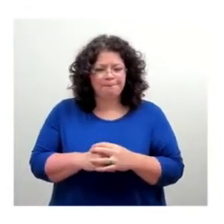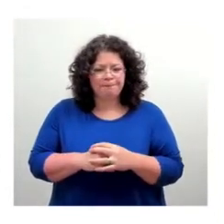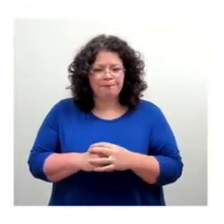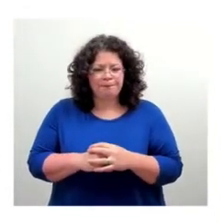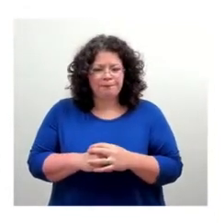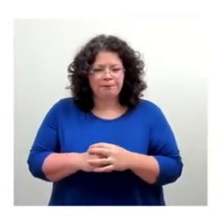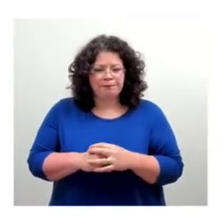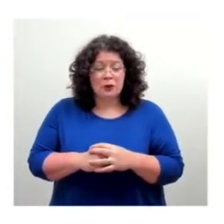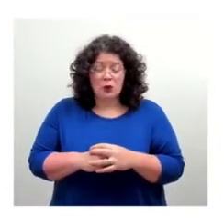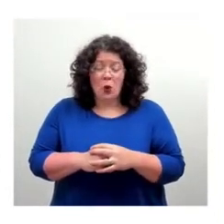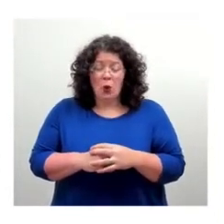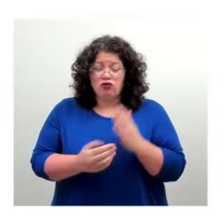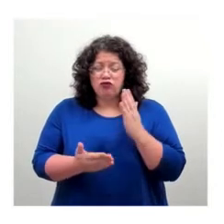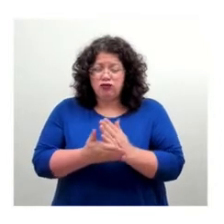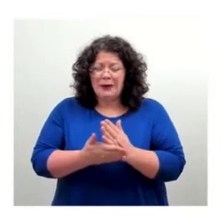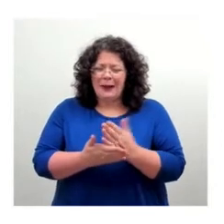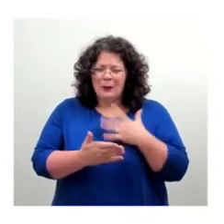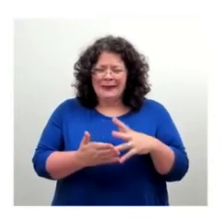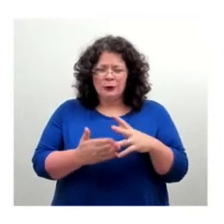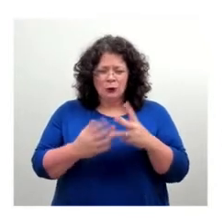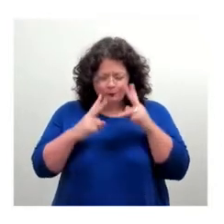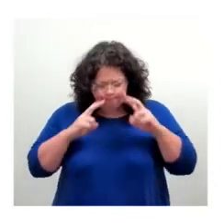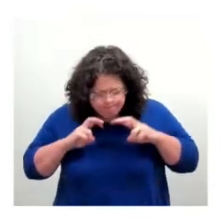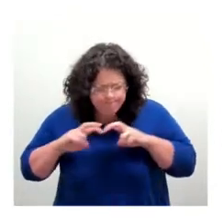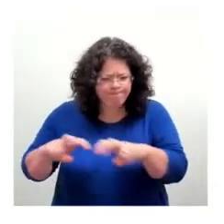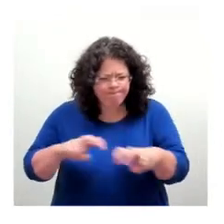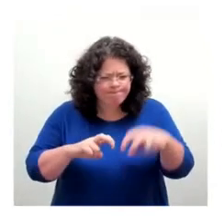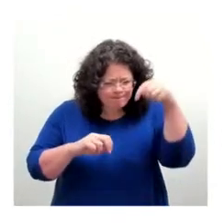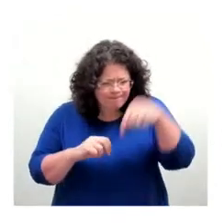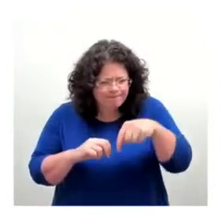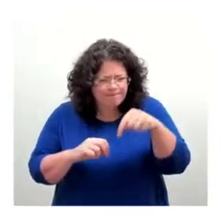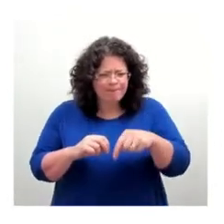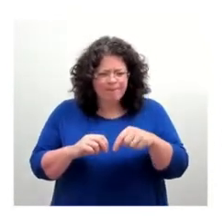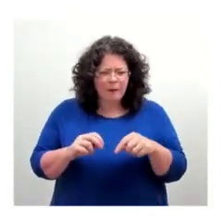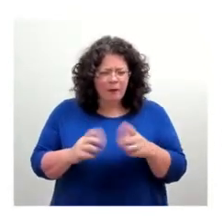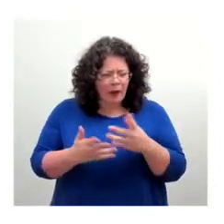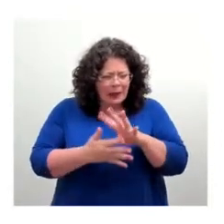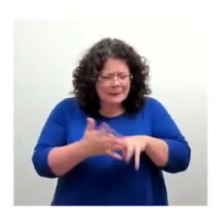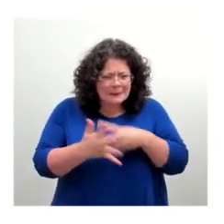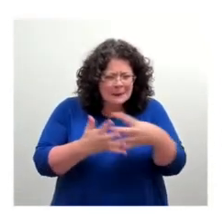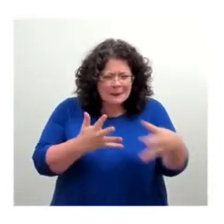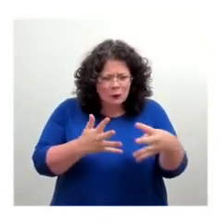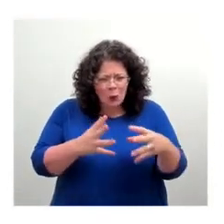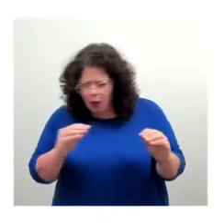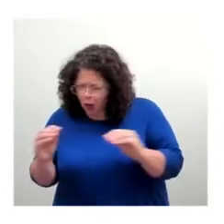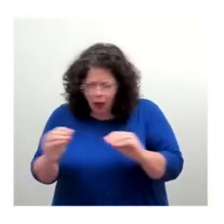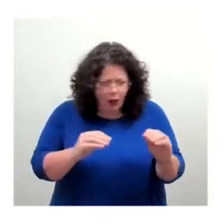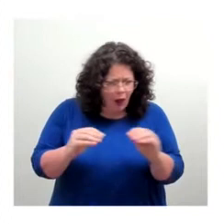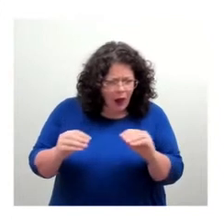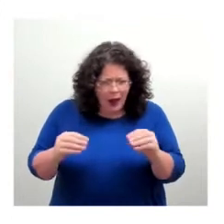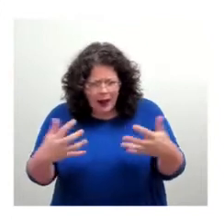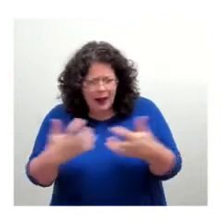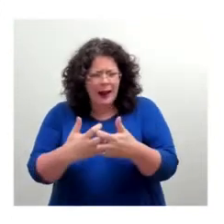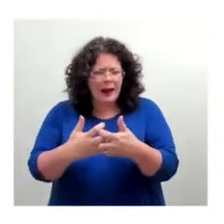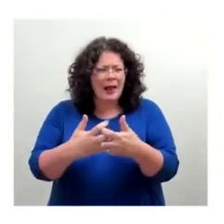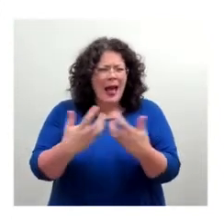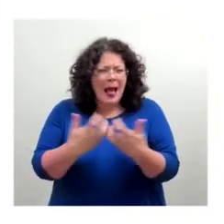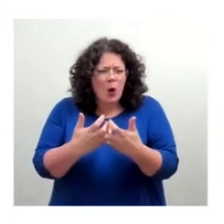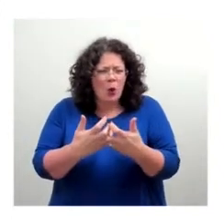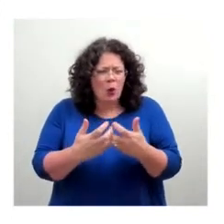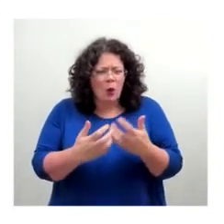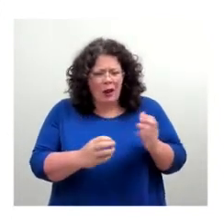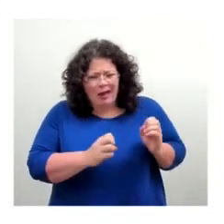to be, and it informs how we're going to schedule access services, subtitles, or description, signing, and we can